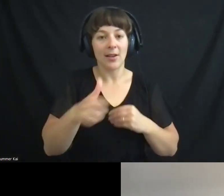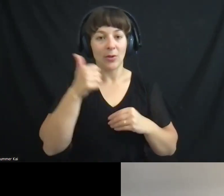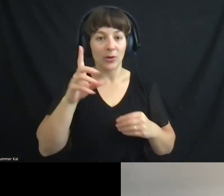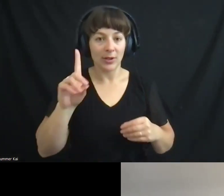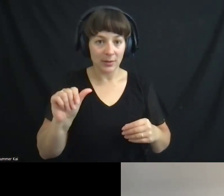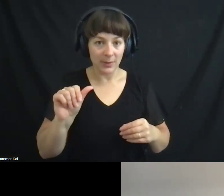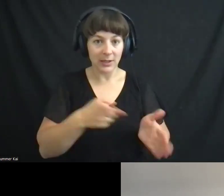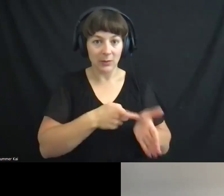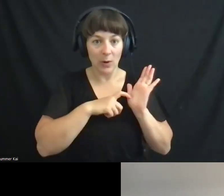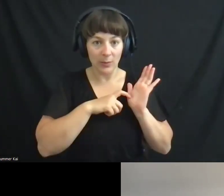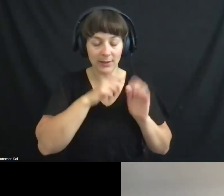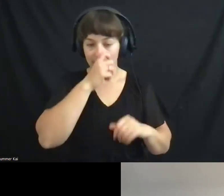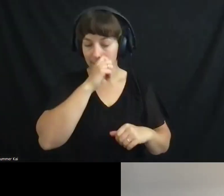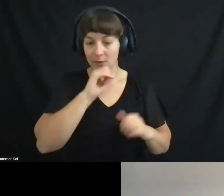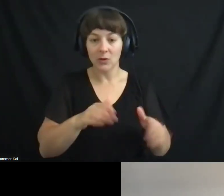provide more